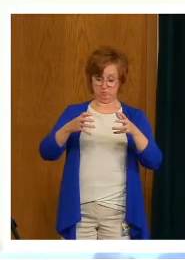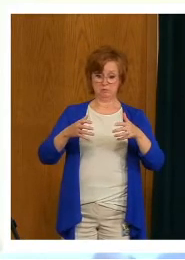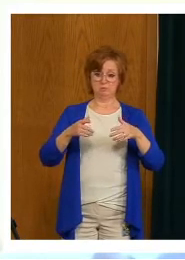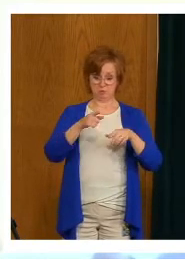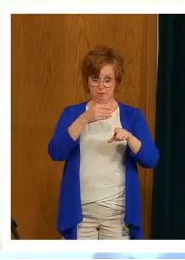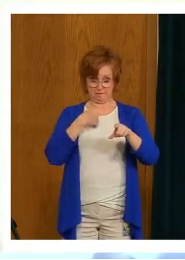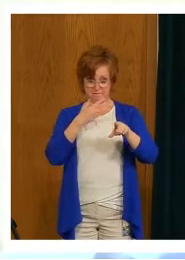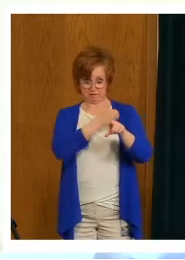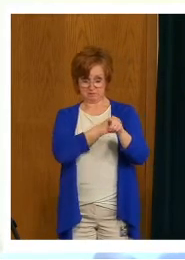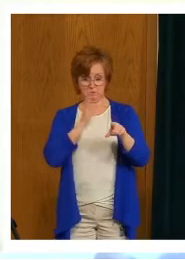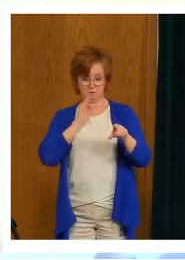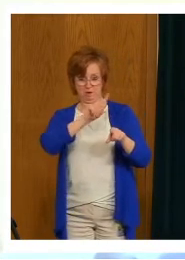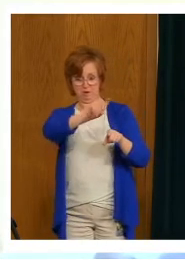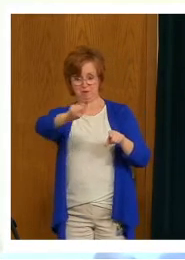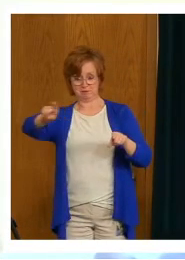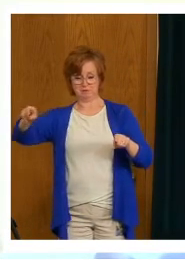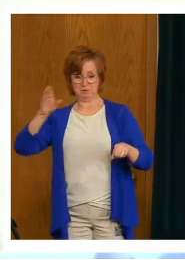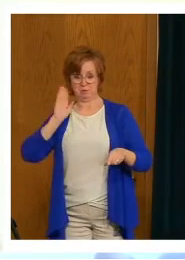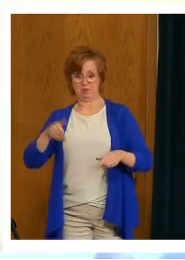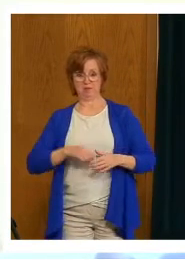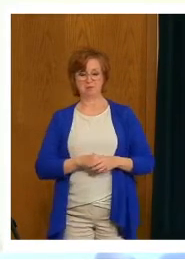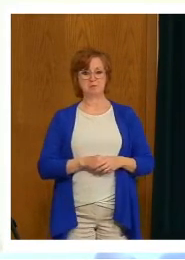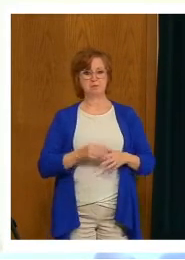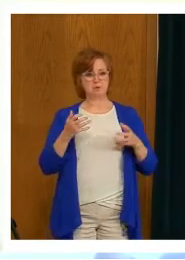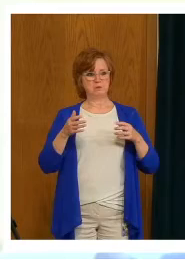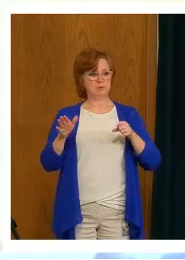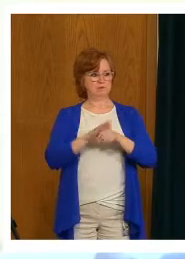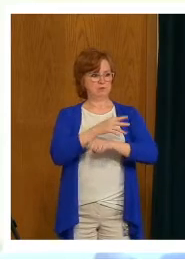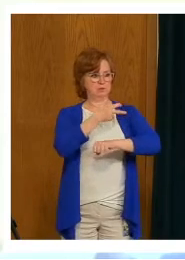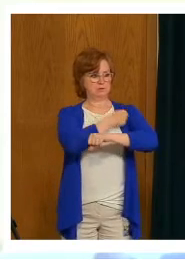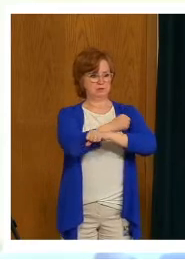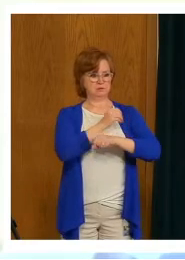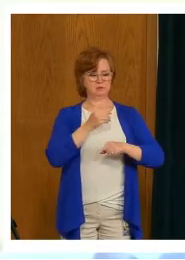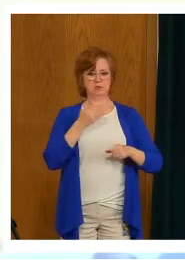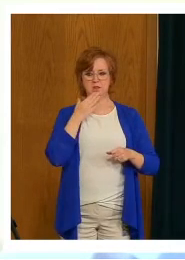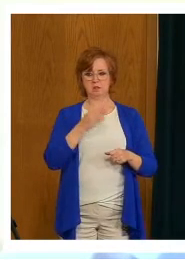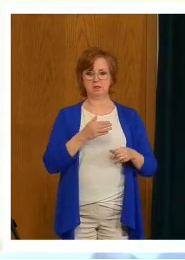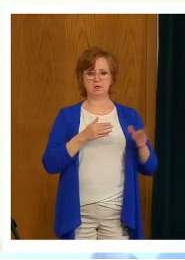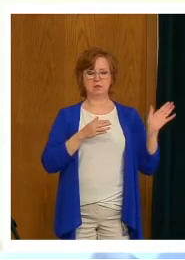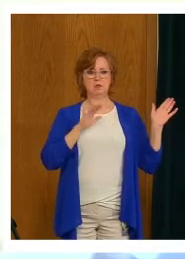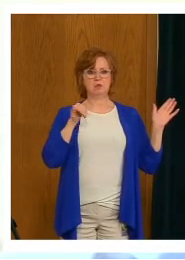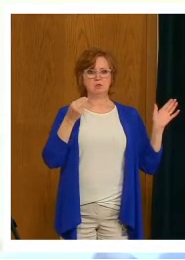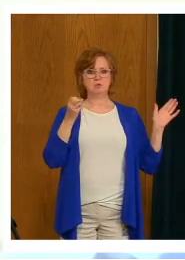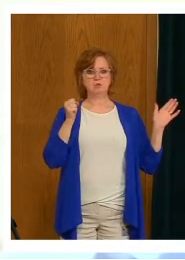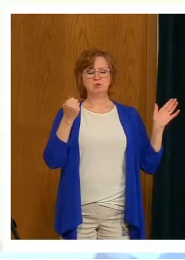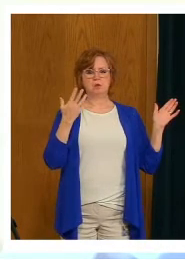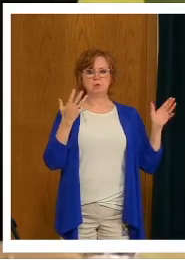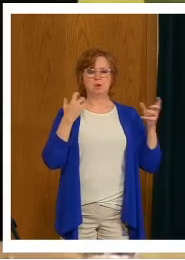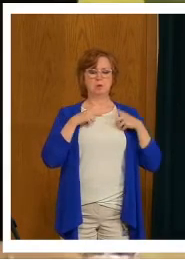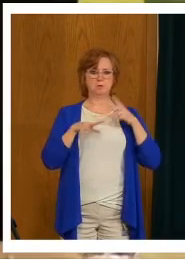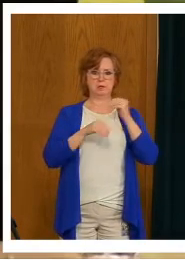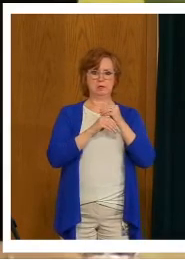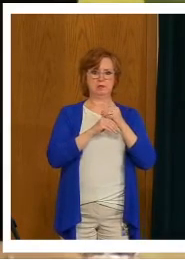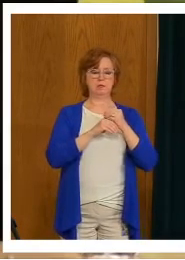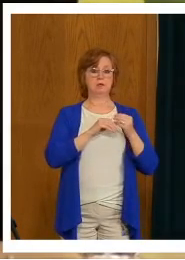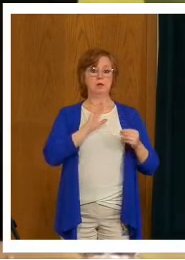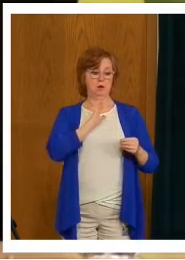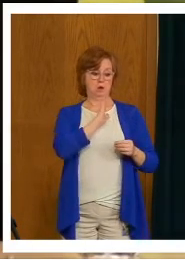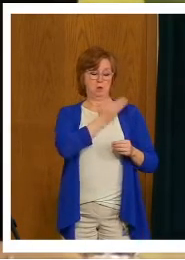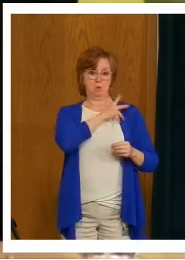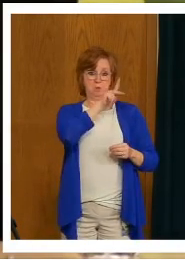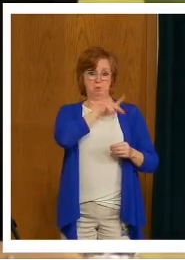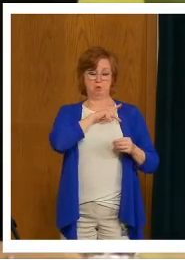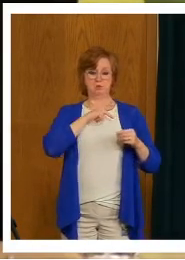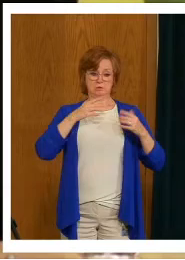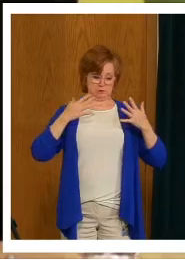greet more normally in the future to be fully vaccinated. Thank you. Josh, I just add to that, our personal health, not